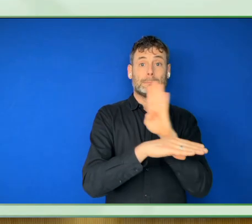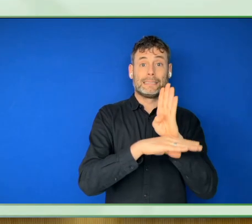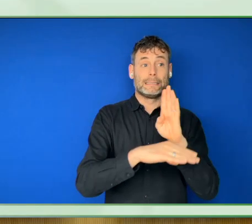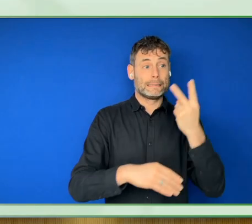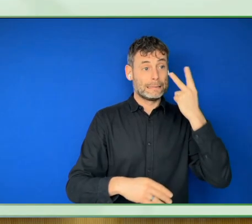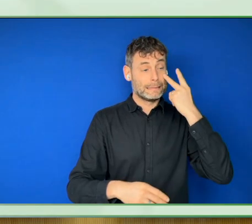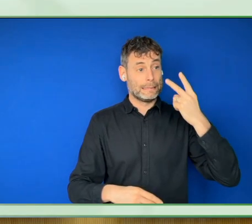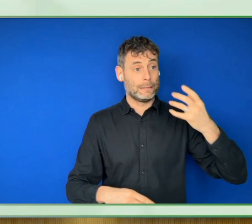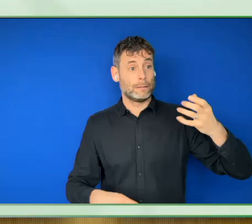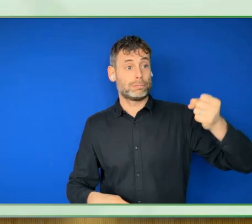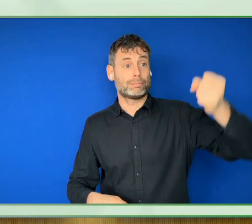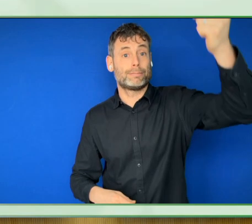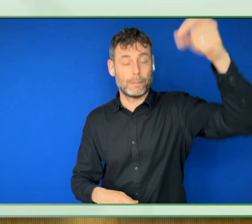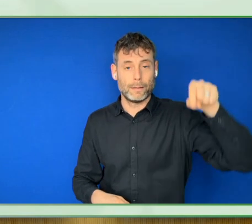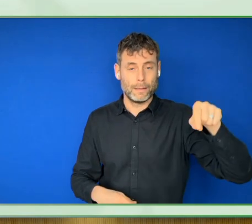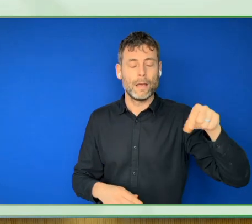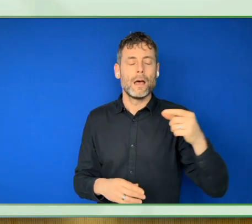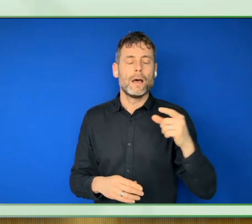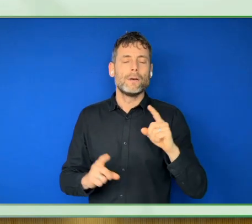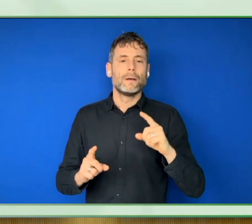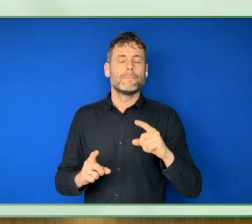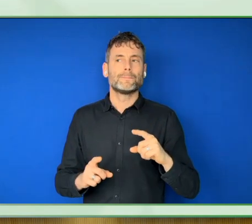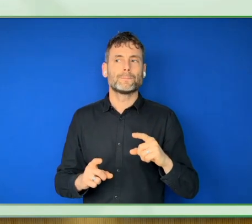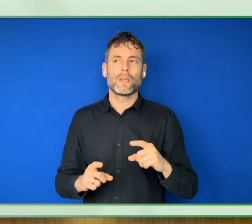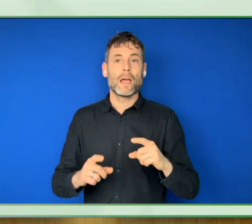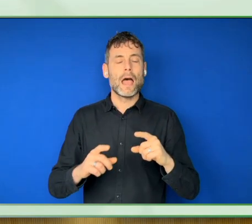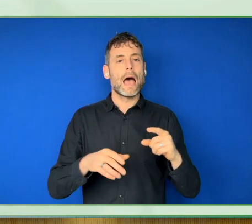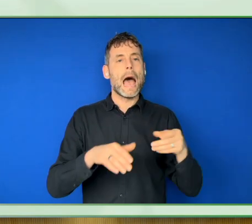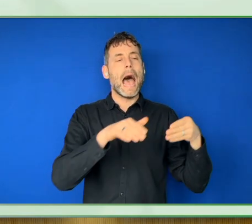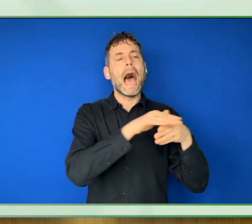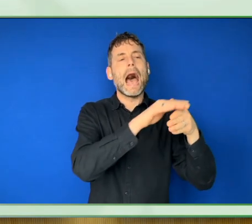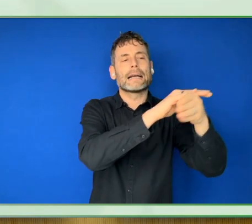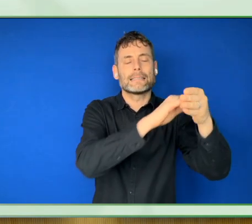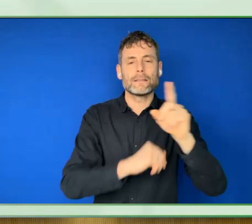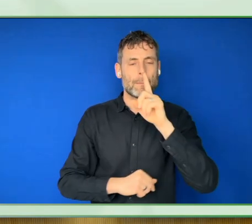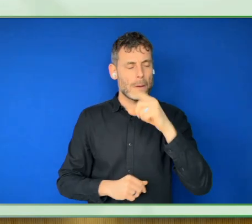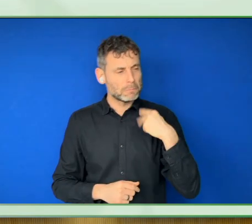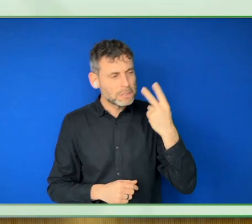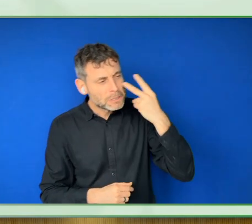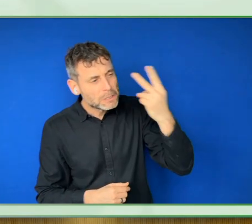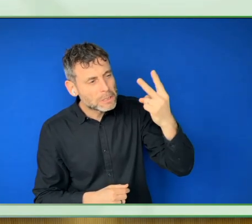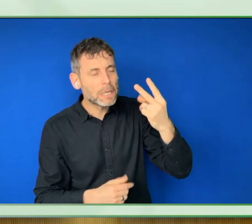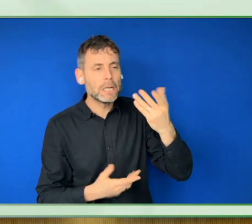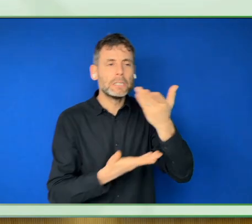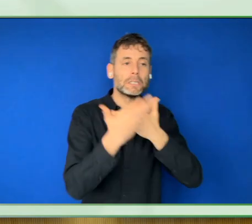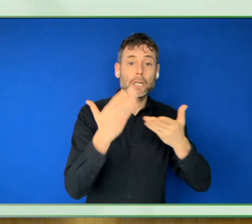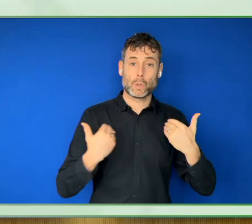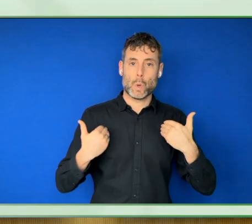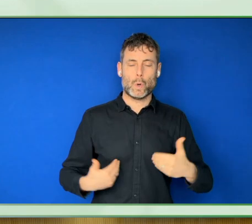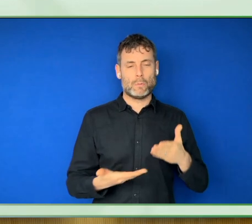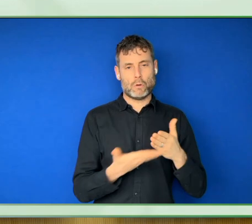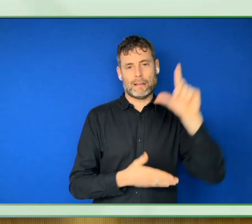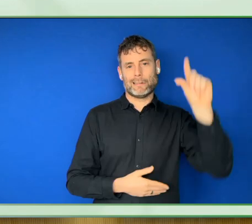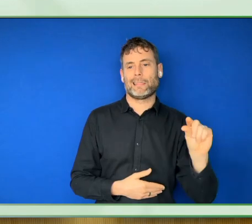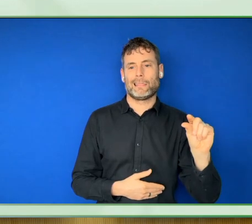different things, but not once do I ever hear people talk about human rights. And so is the European accessibility